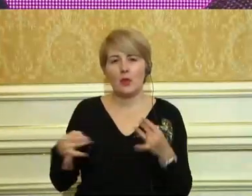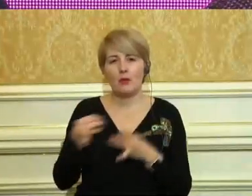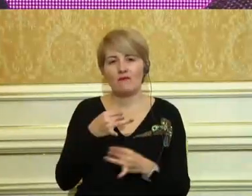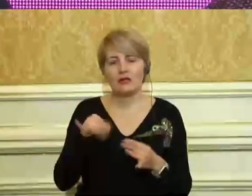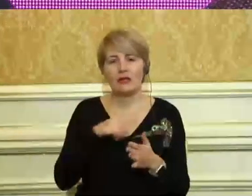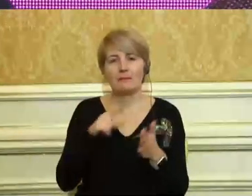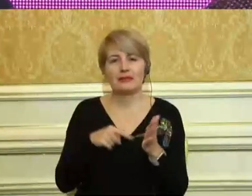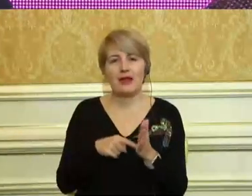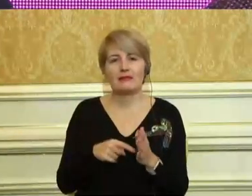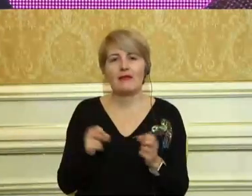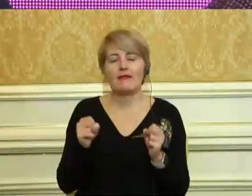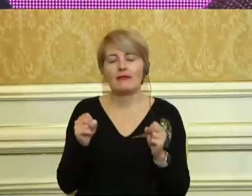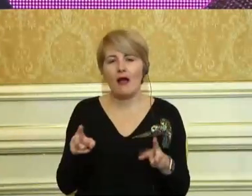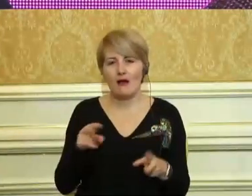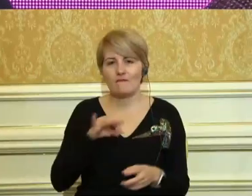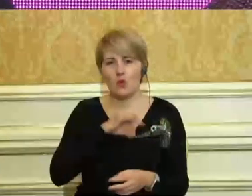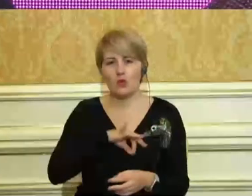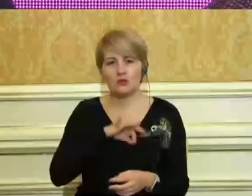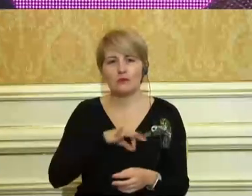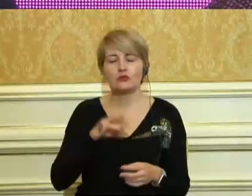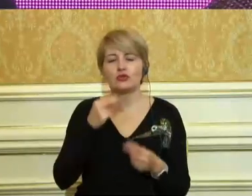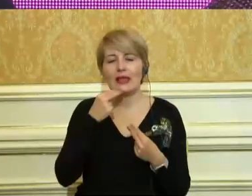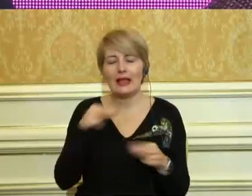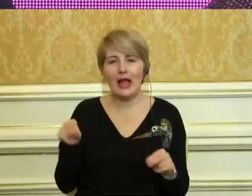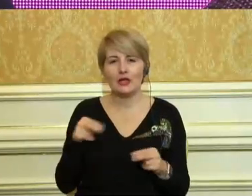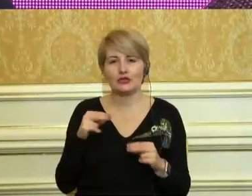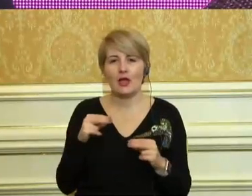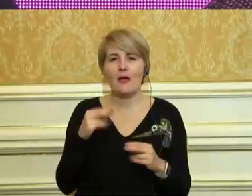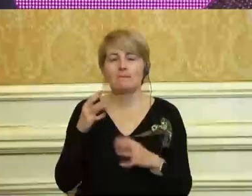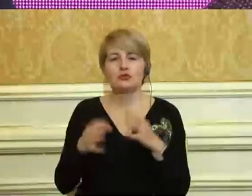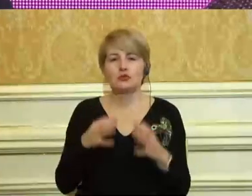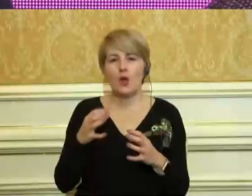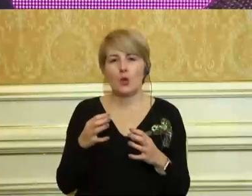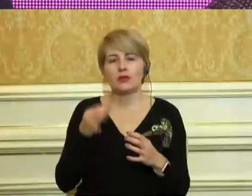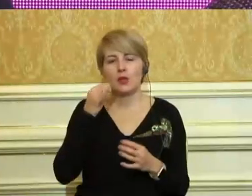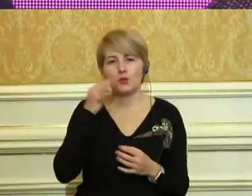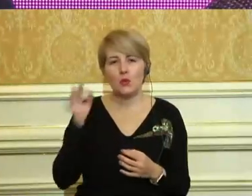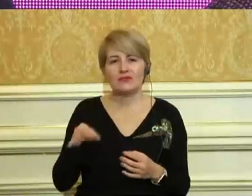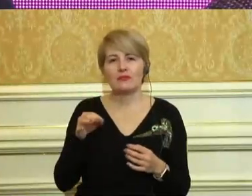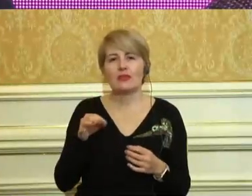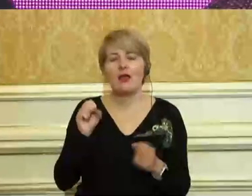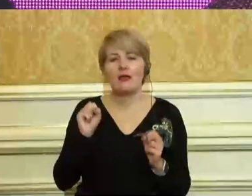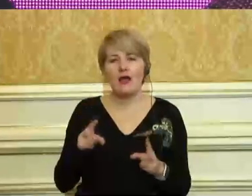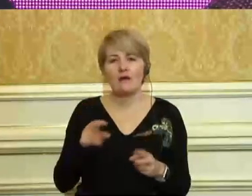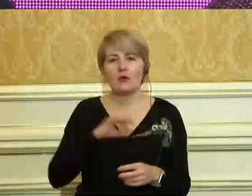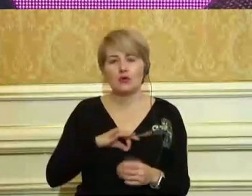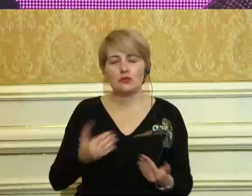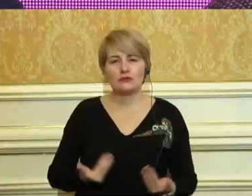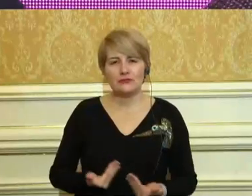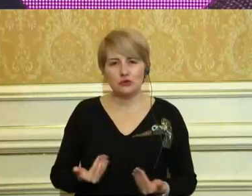want to discuss the issue how to use the best international practices, how to